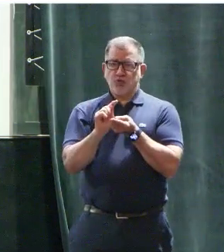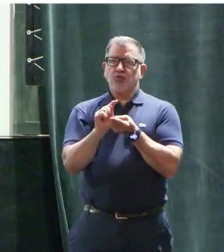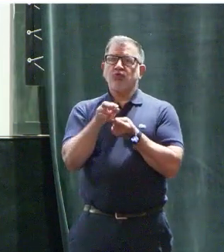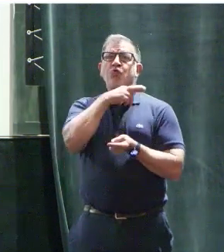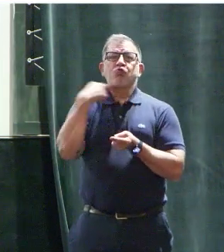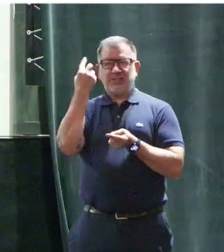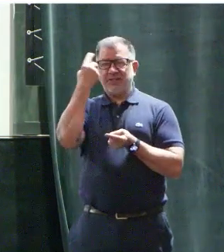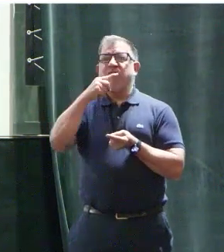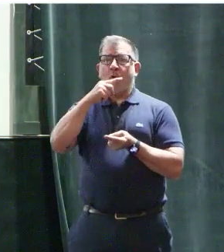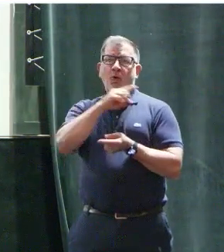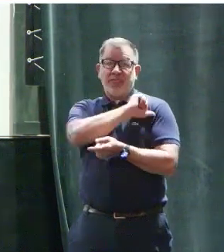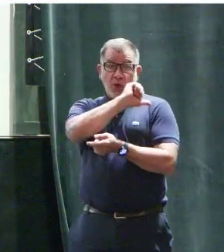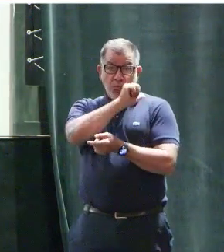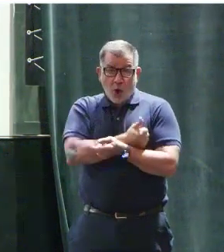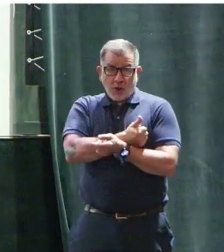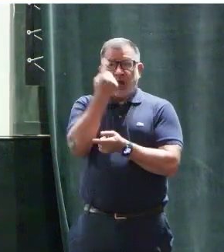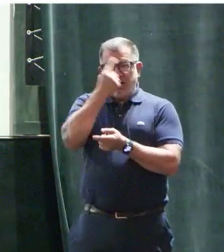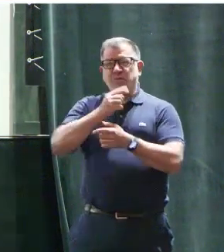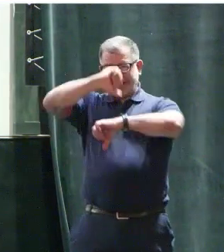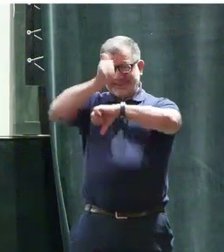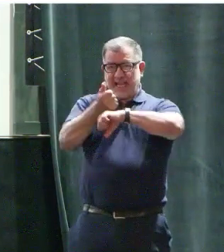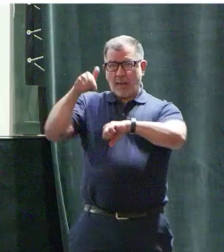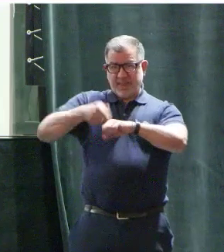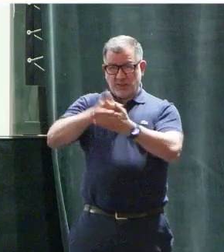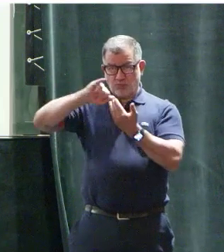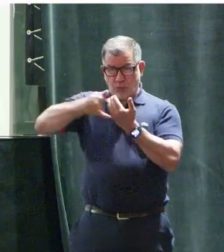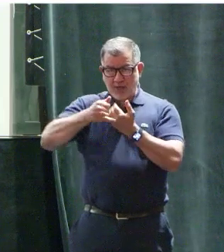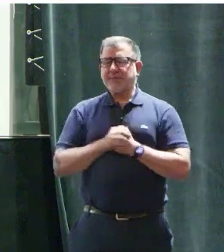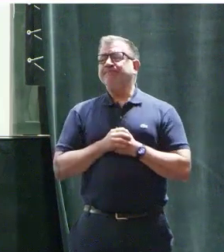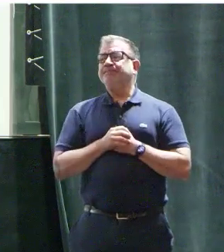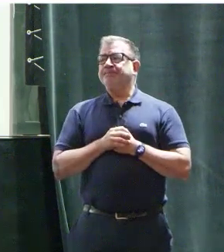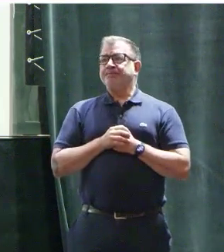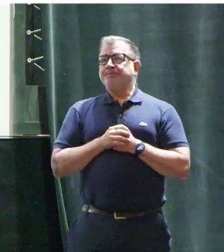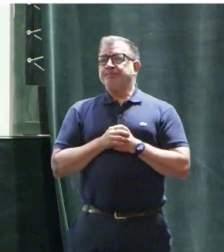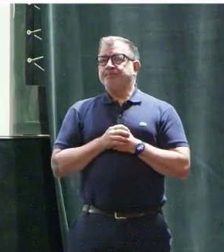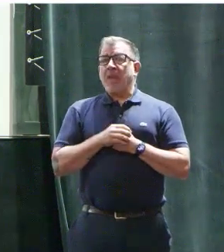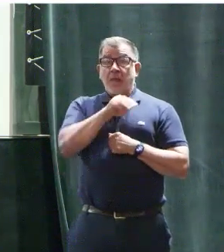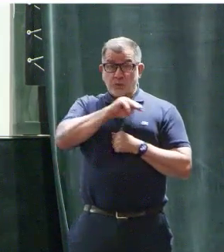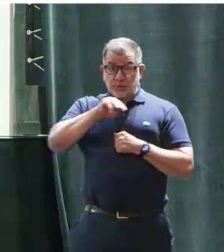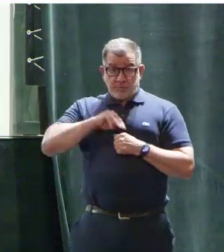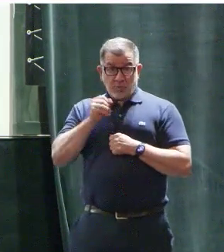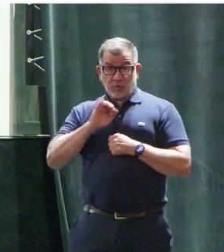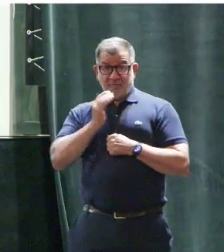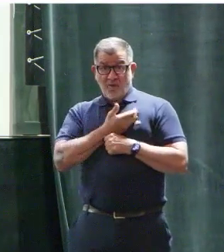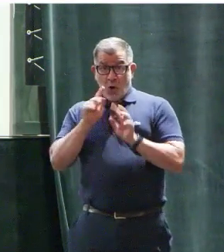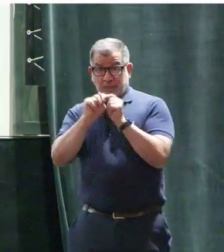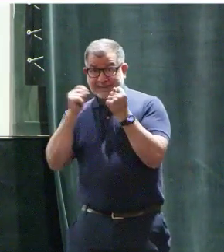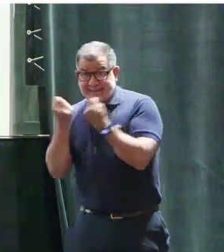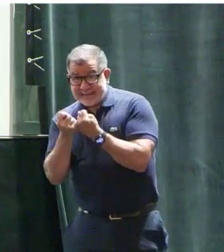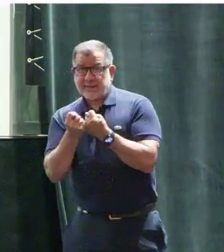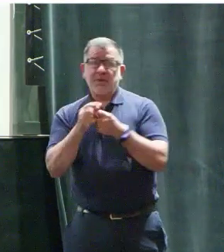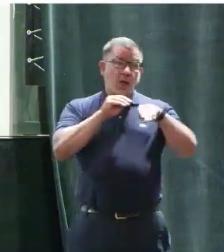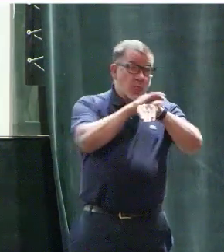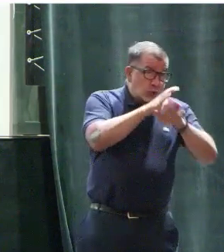for the project's implementation. We have members of our team, both our consulting engineer